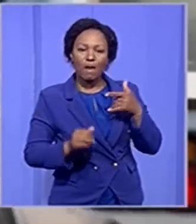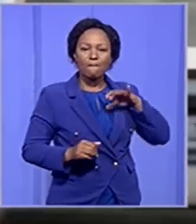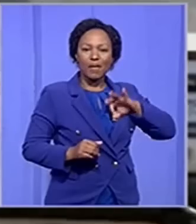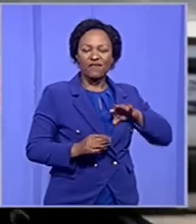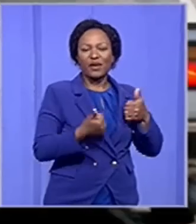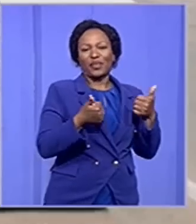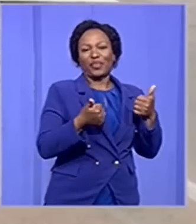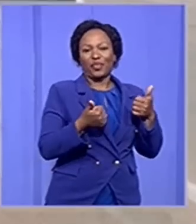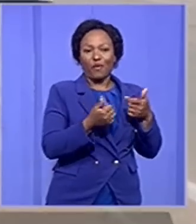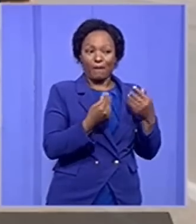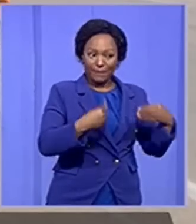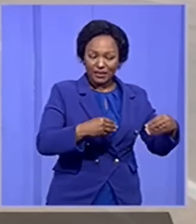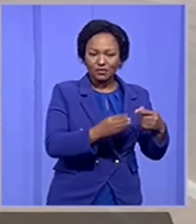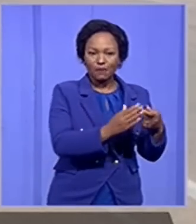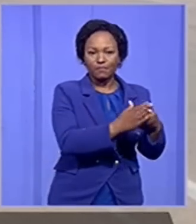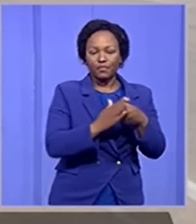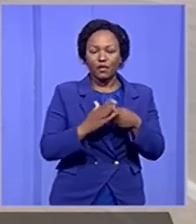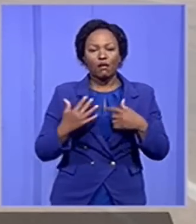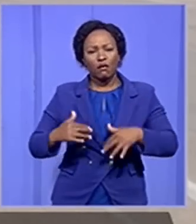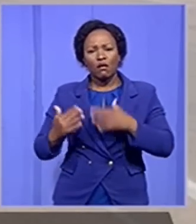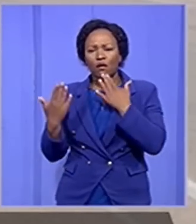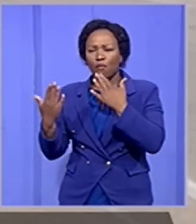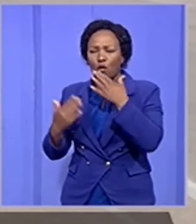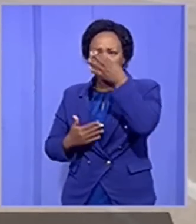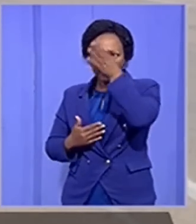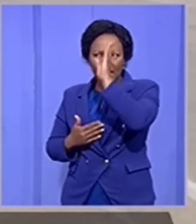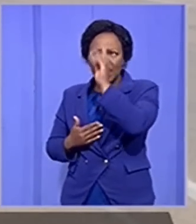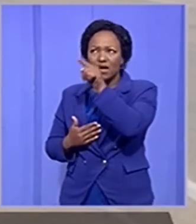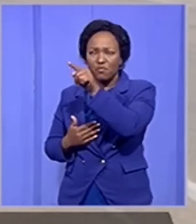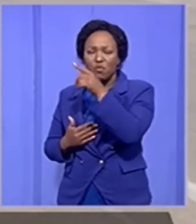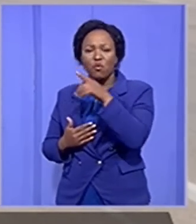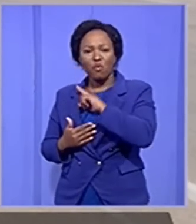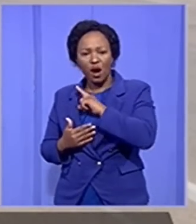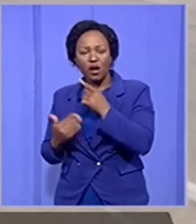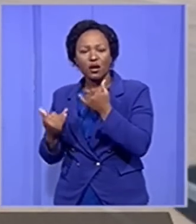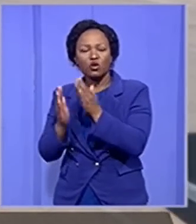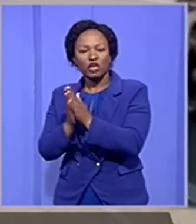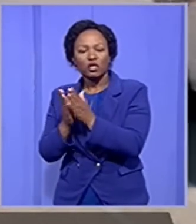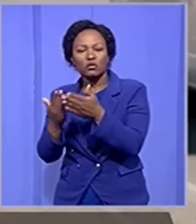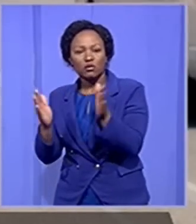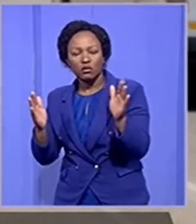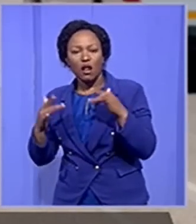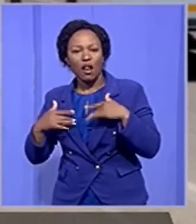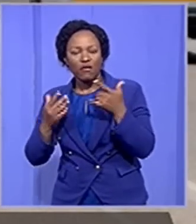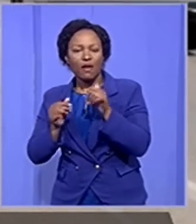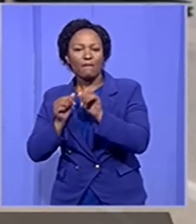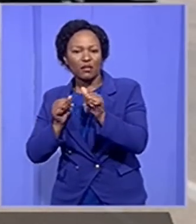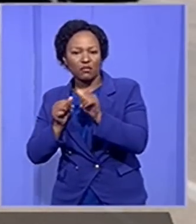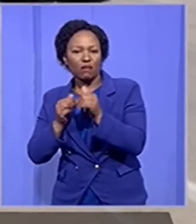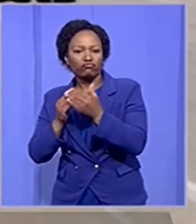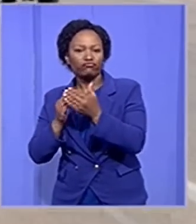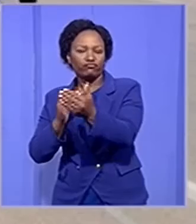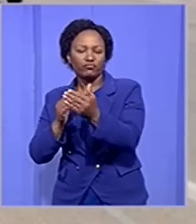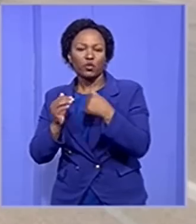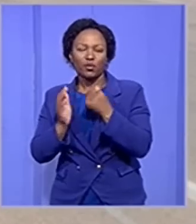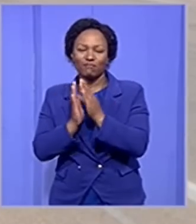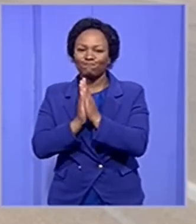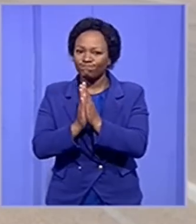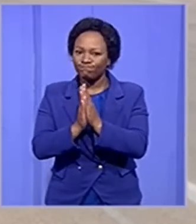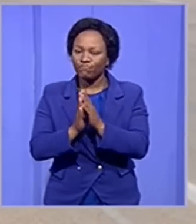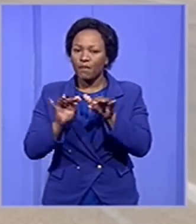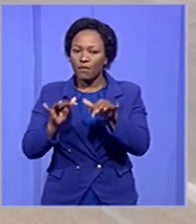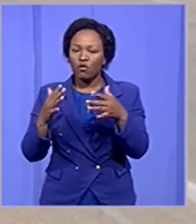Modimo ka kwa ba kgonne go bula kereke ke mo dilo di tla ba normal le maphelo a ba right re rapedisha gore ba ba ileng ba ba